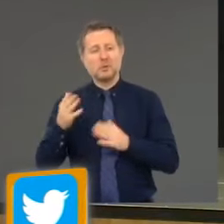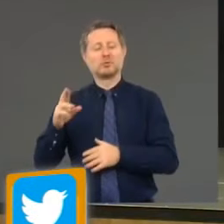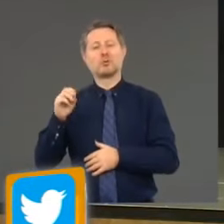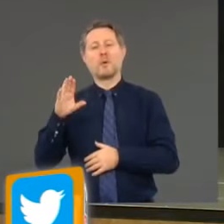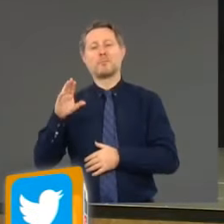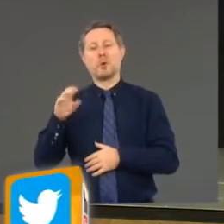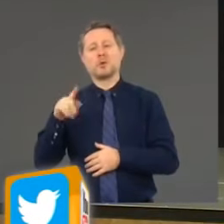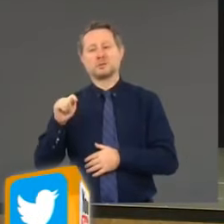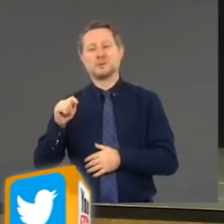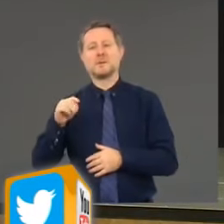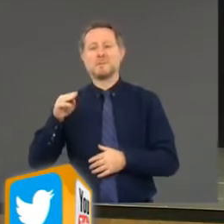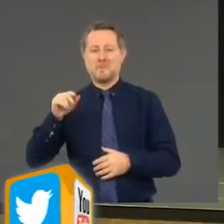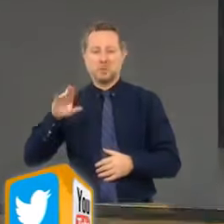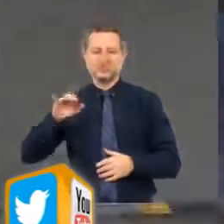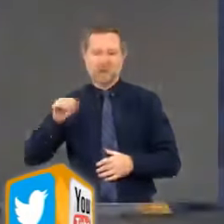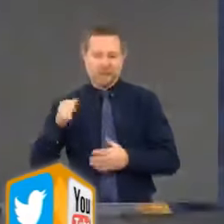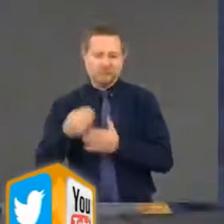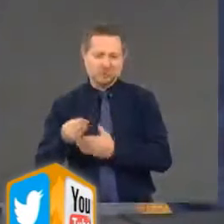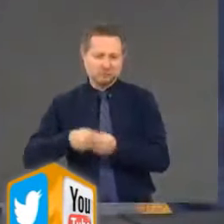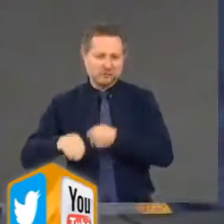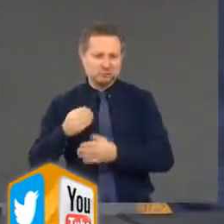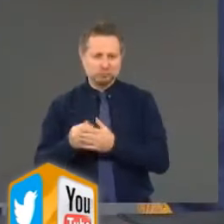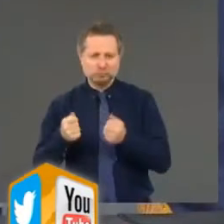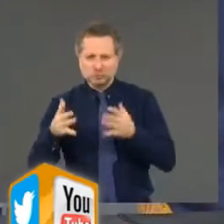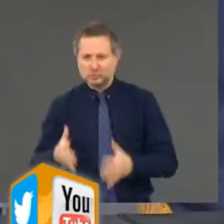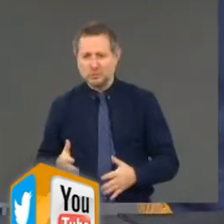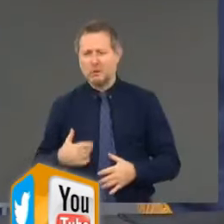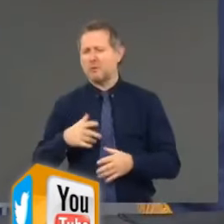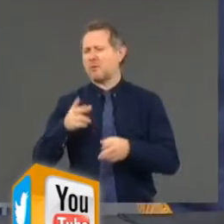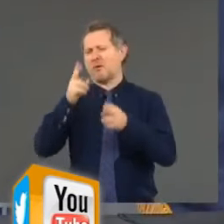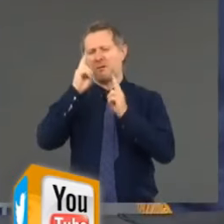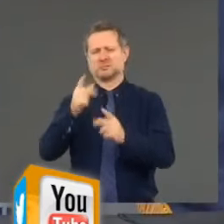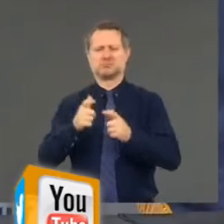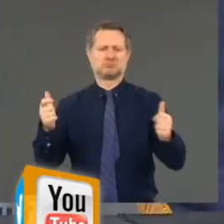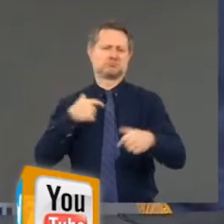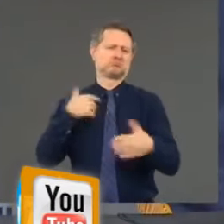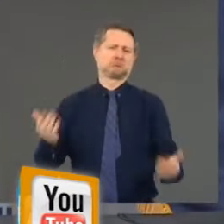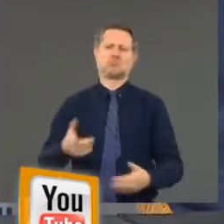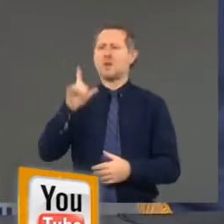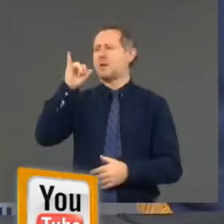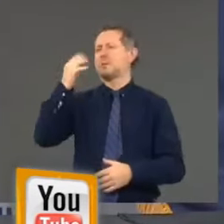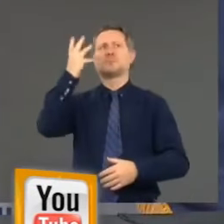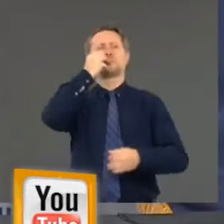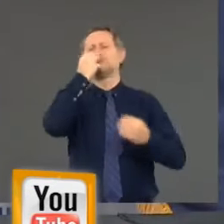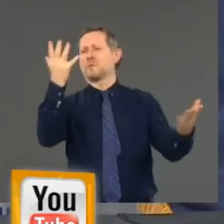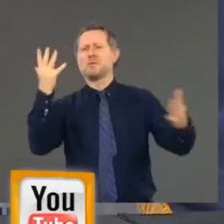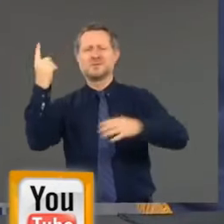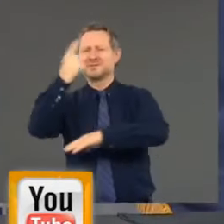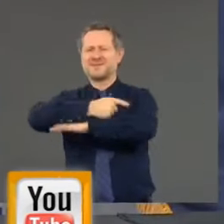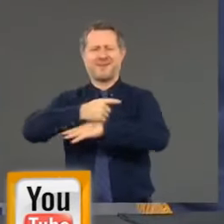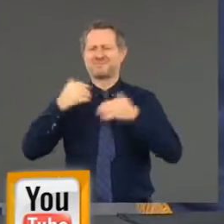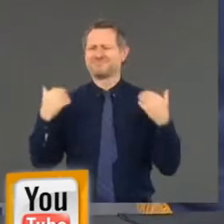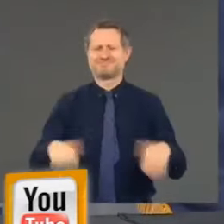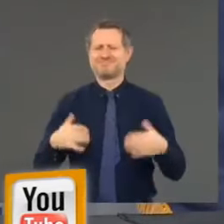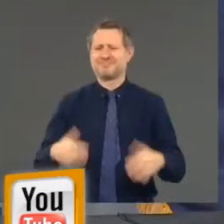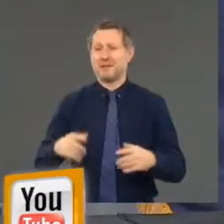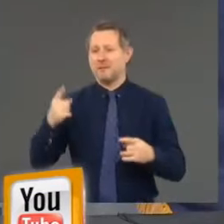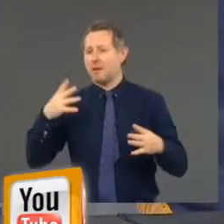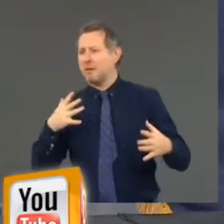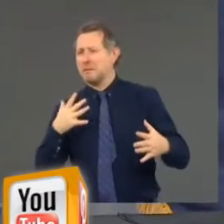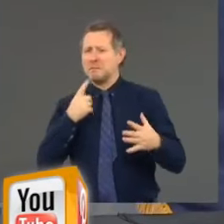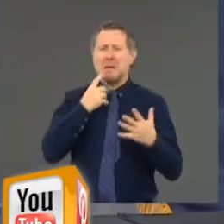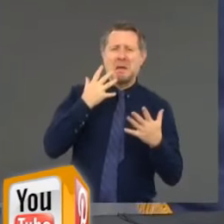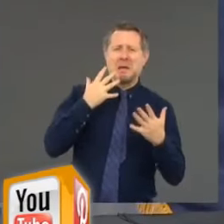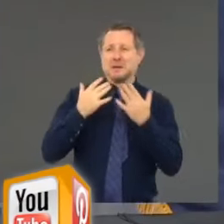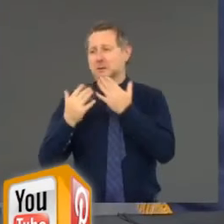on Long Island. It's a beautiful day. It's that bittersweet reality that we're living in.